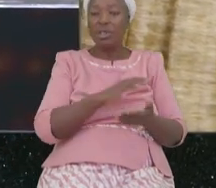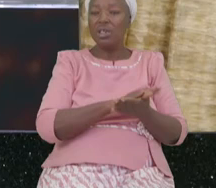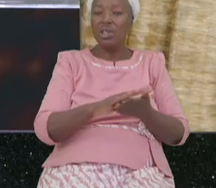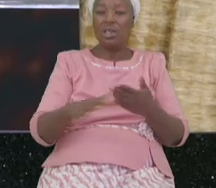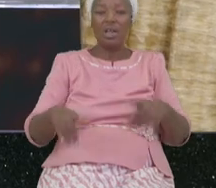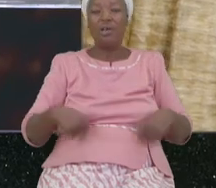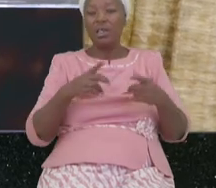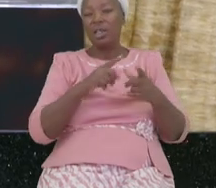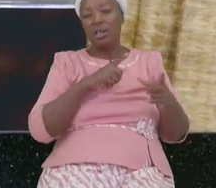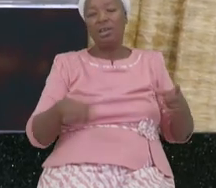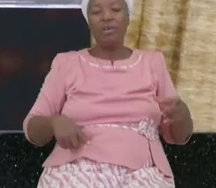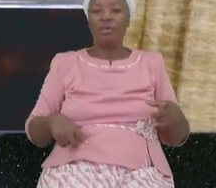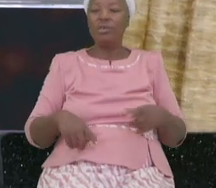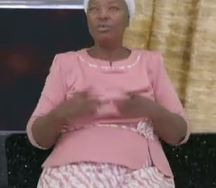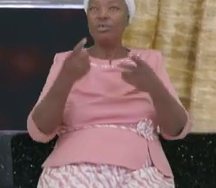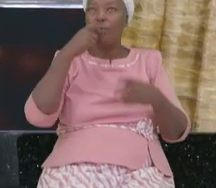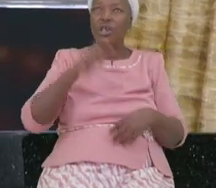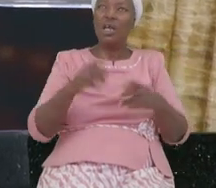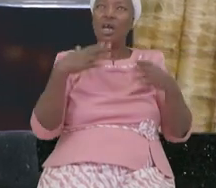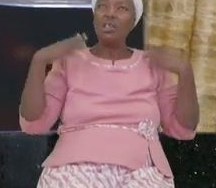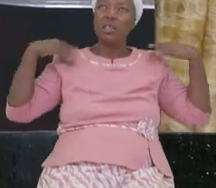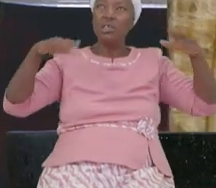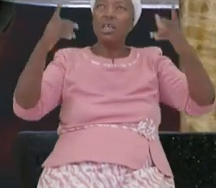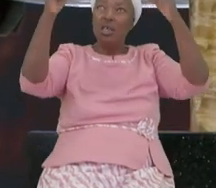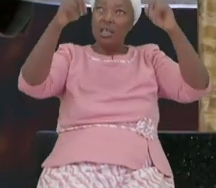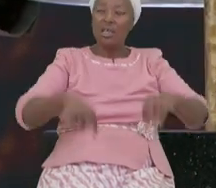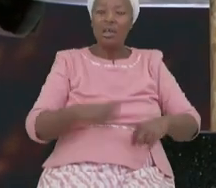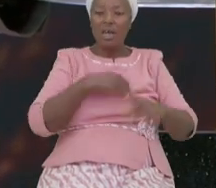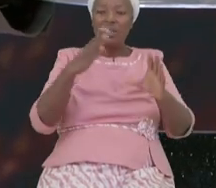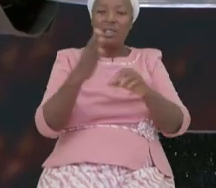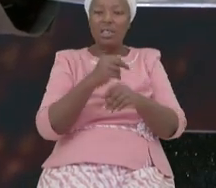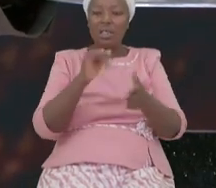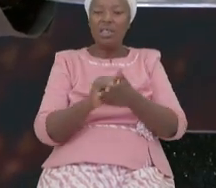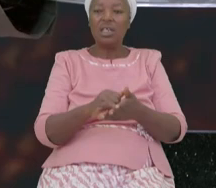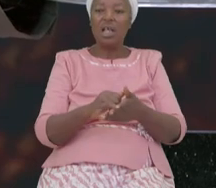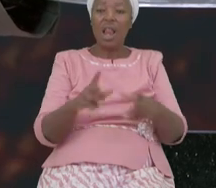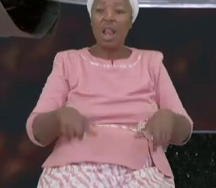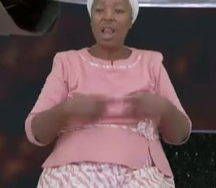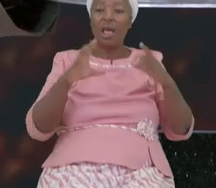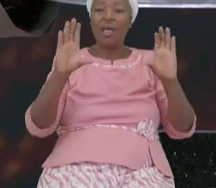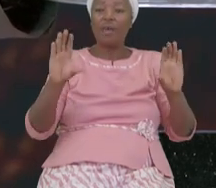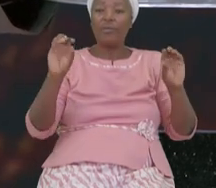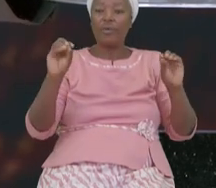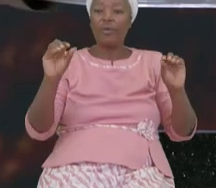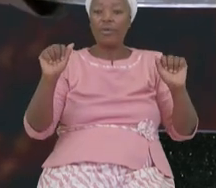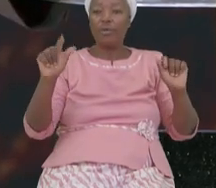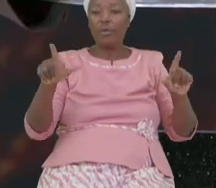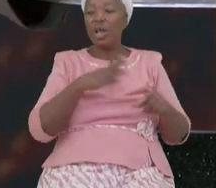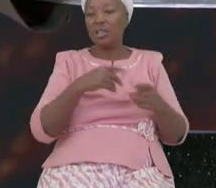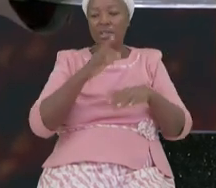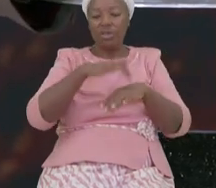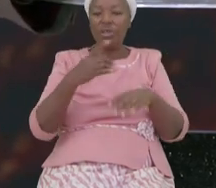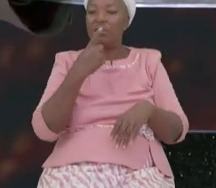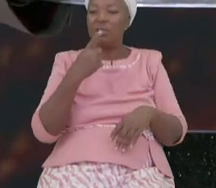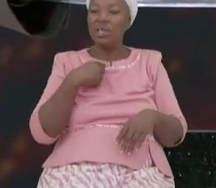God commanded, and the angel came and took a coal, live coal, and touched his lips and said,